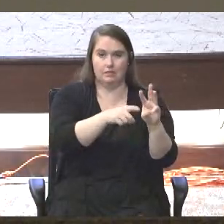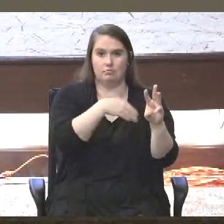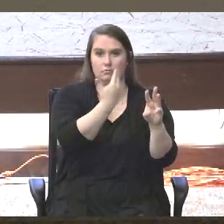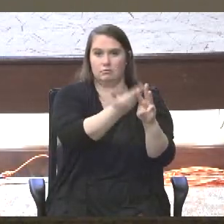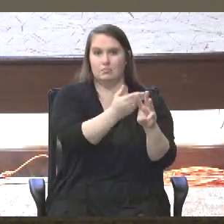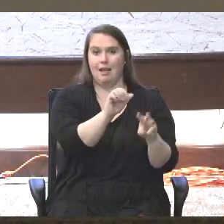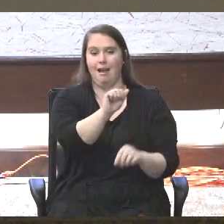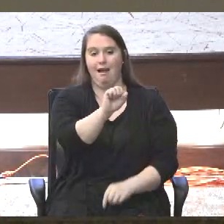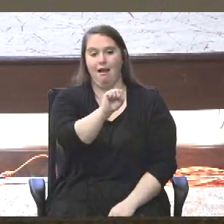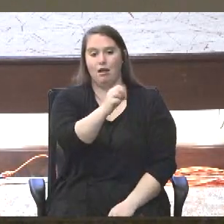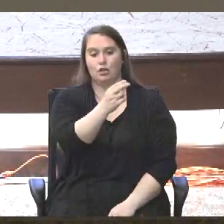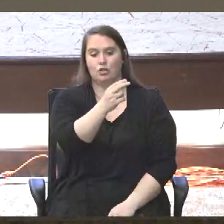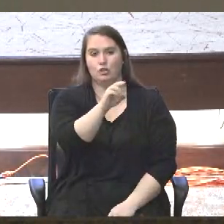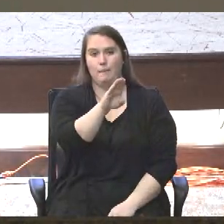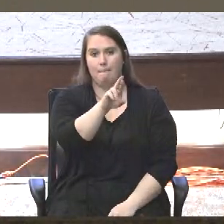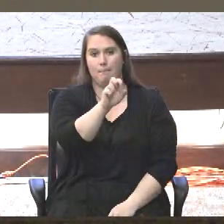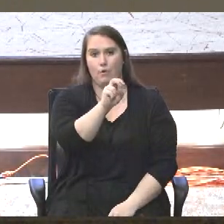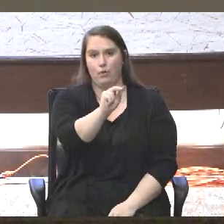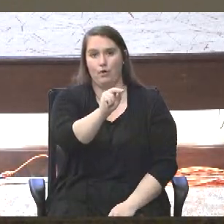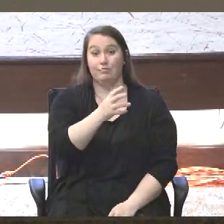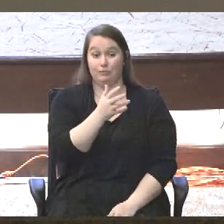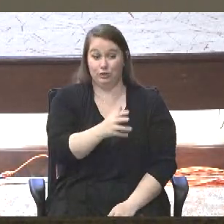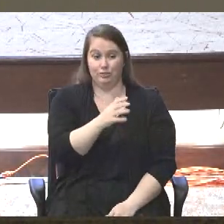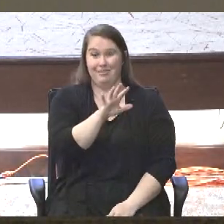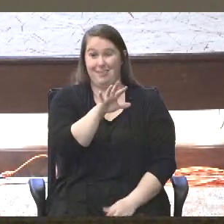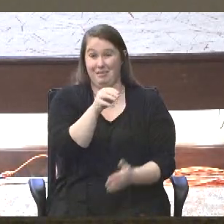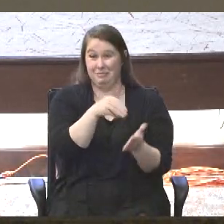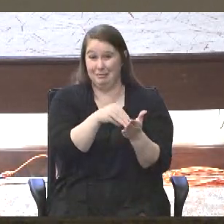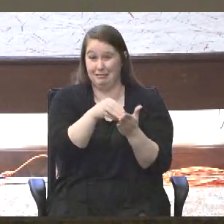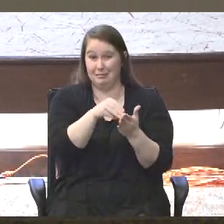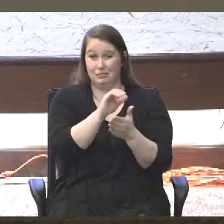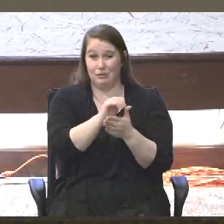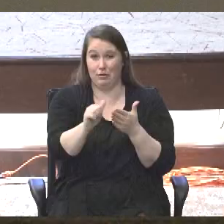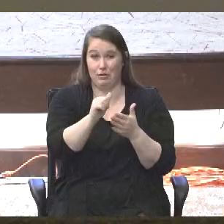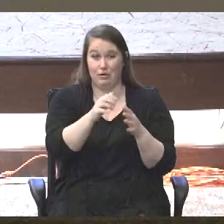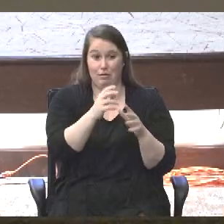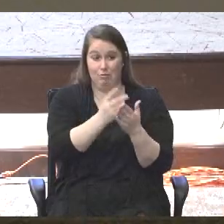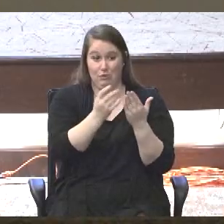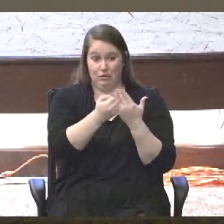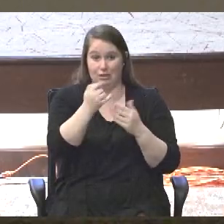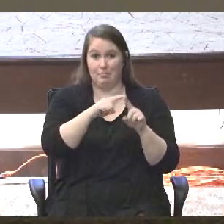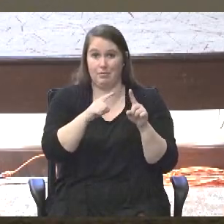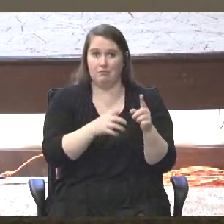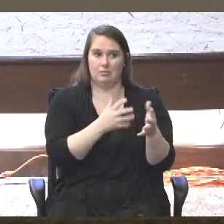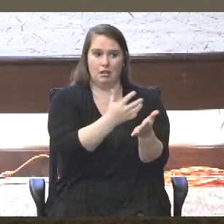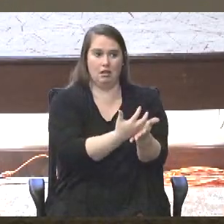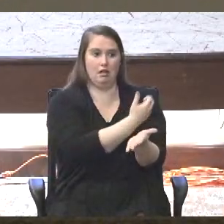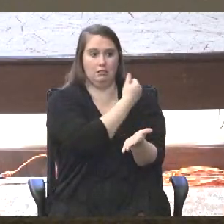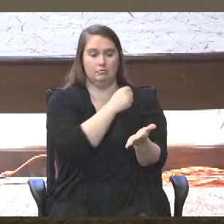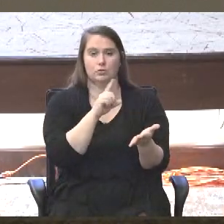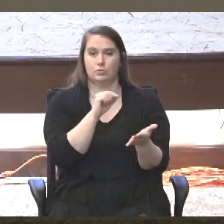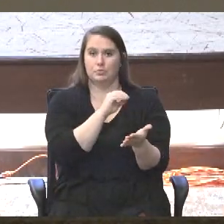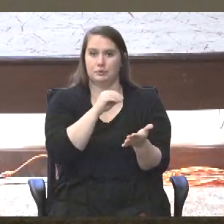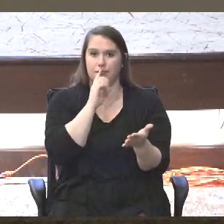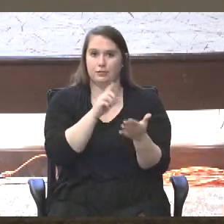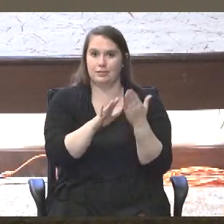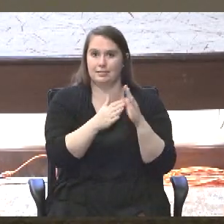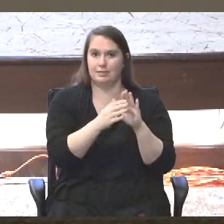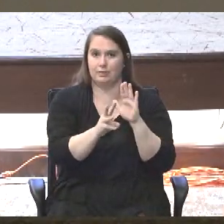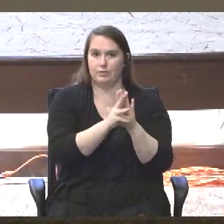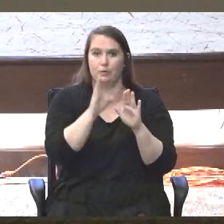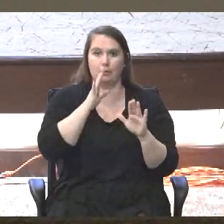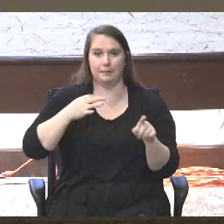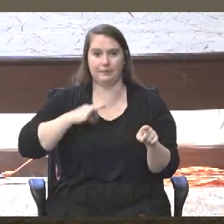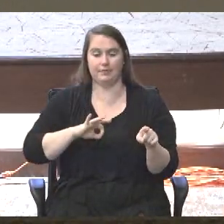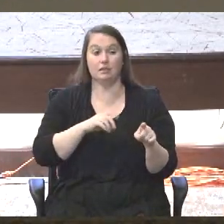Ashburn. And again, it's a $5 million project where we're matching only 20%. So these federal and state